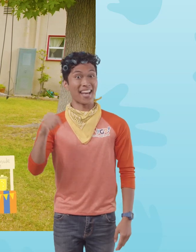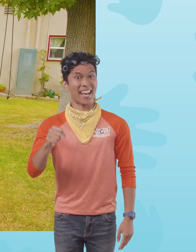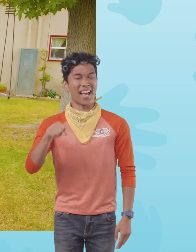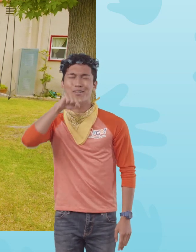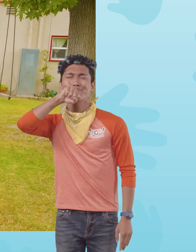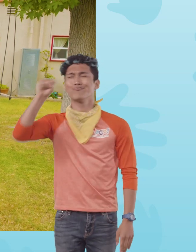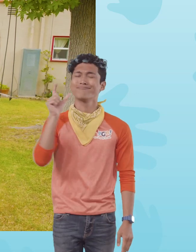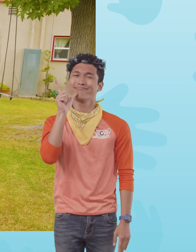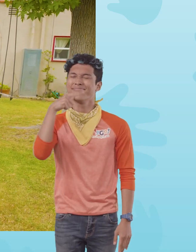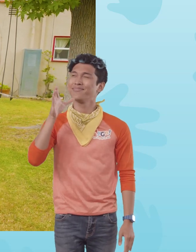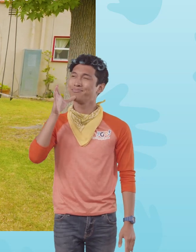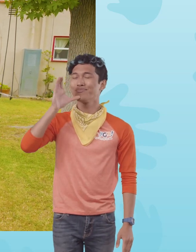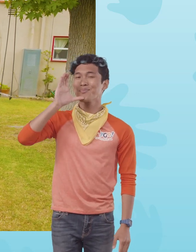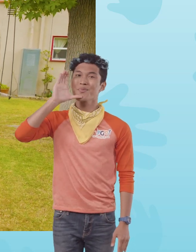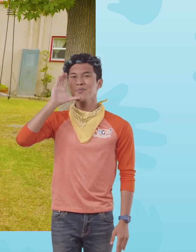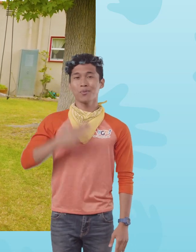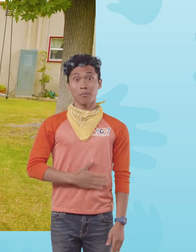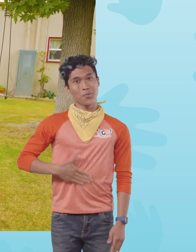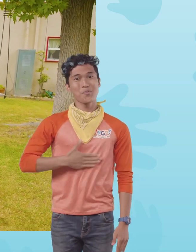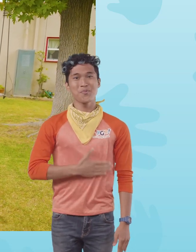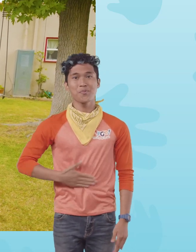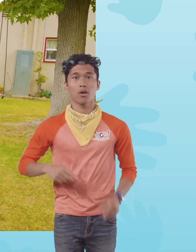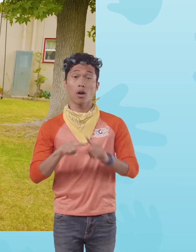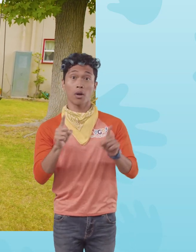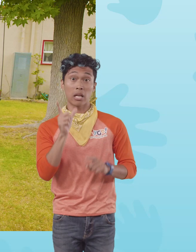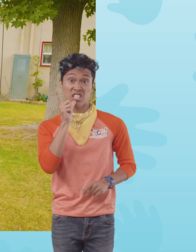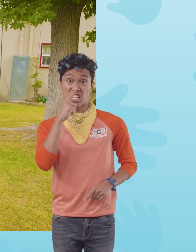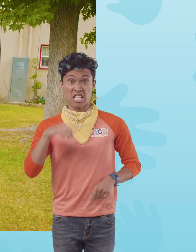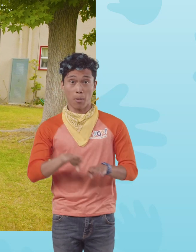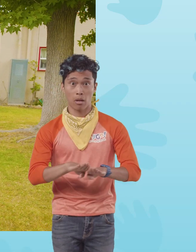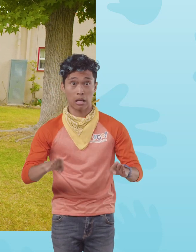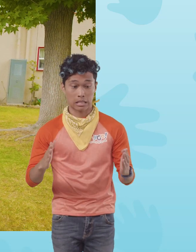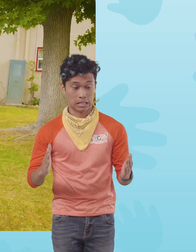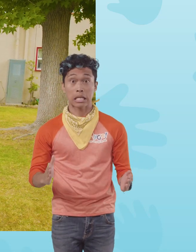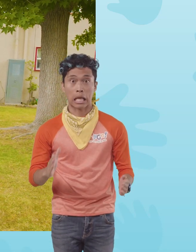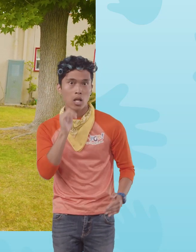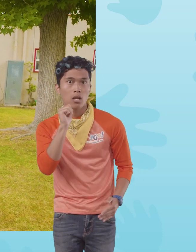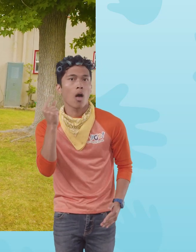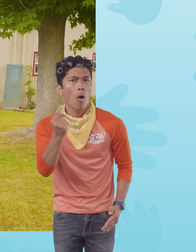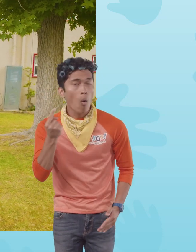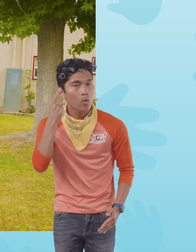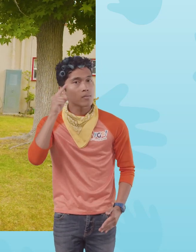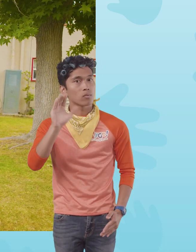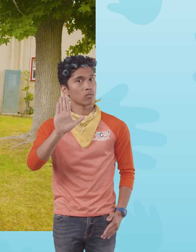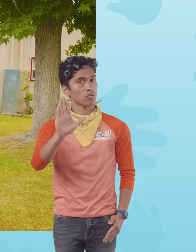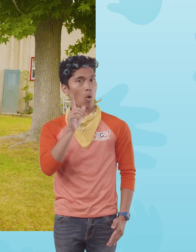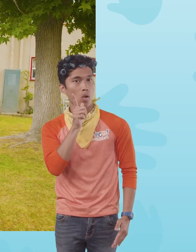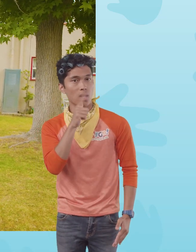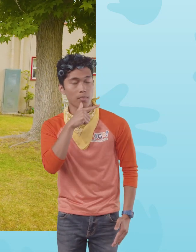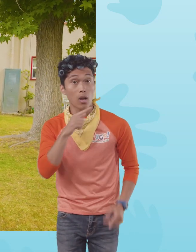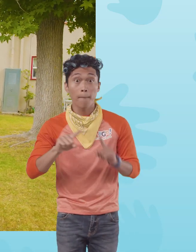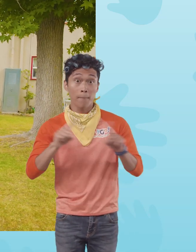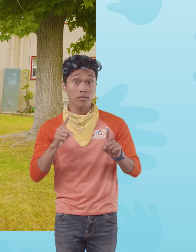love lemonade. It's so yummy. But a lemonade stand isn't used just to drink your own